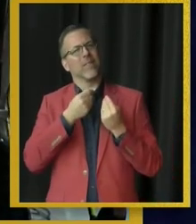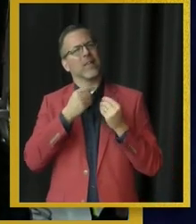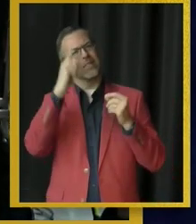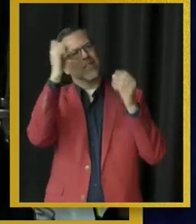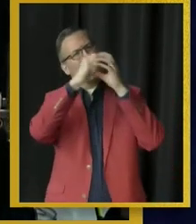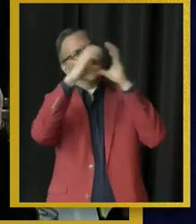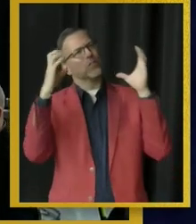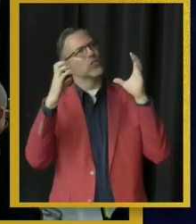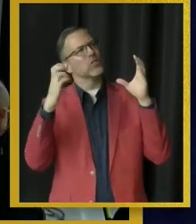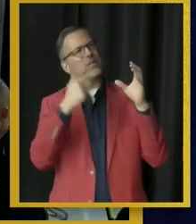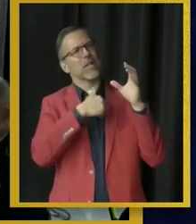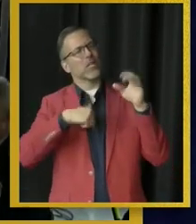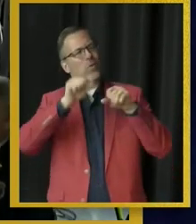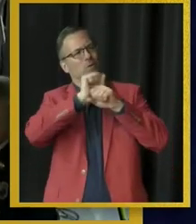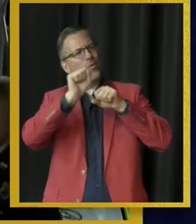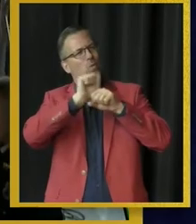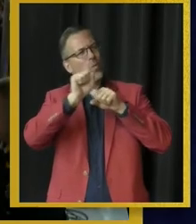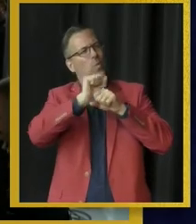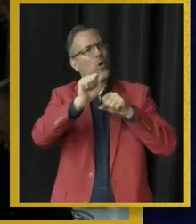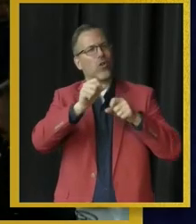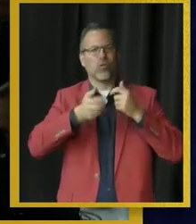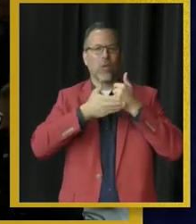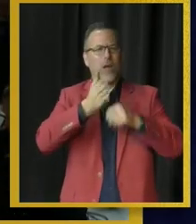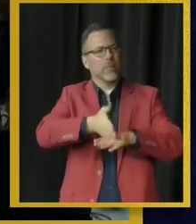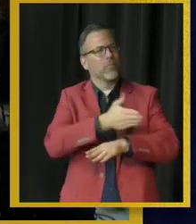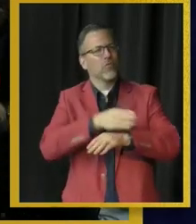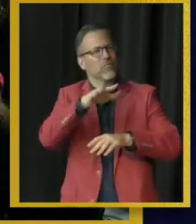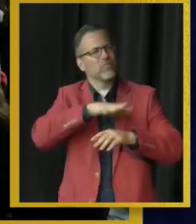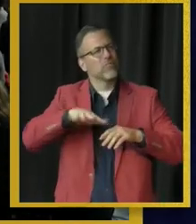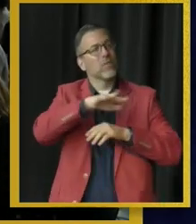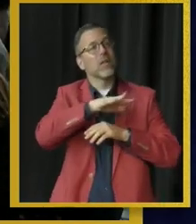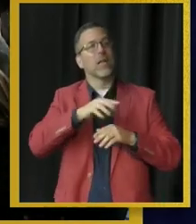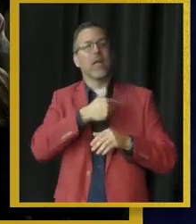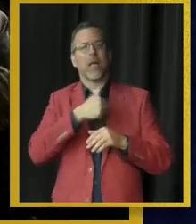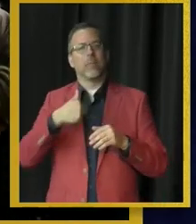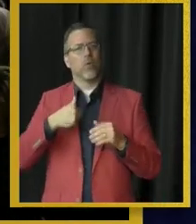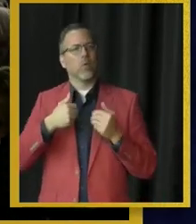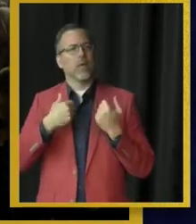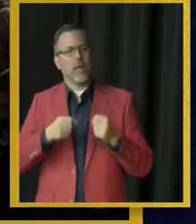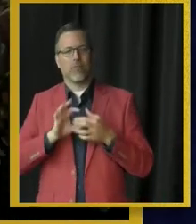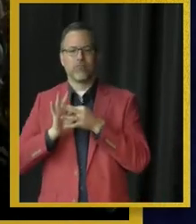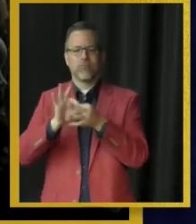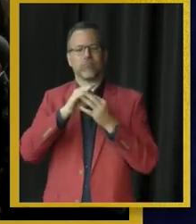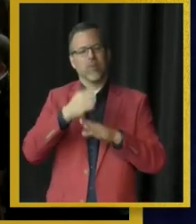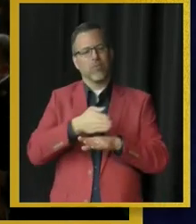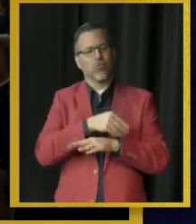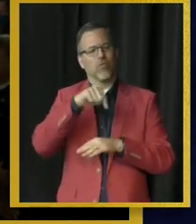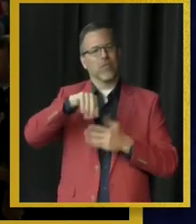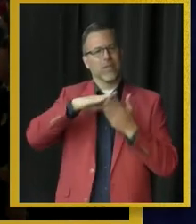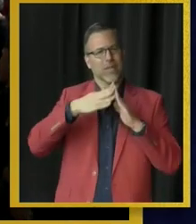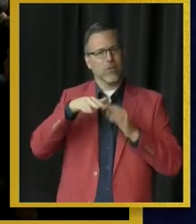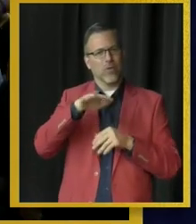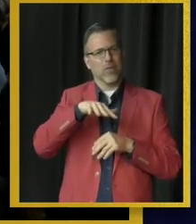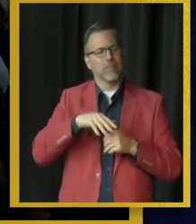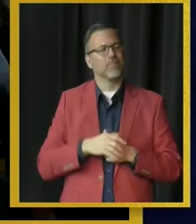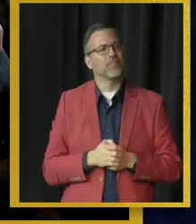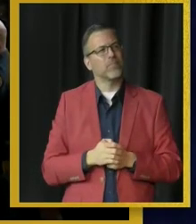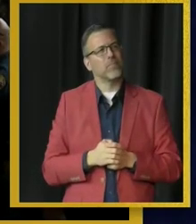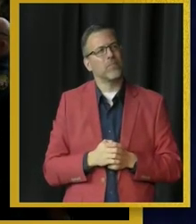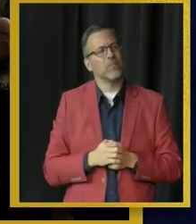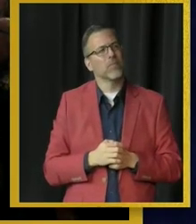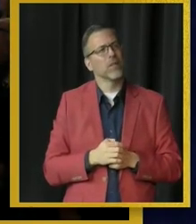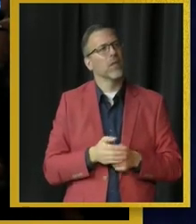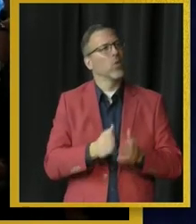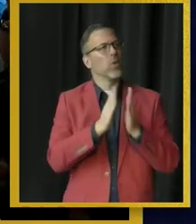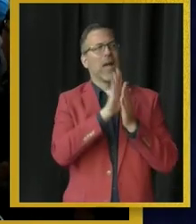common good, and may our striving help us glimpse the beloved redemptive community. We ask for your blessing upon